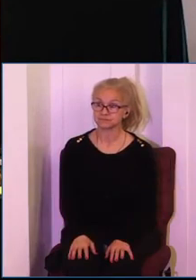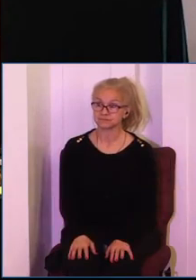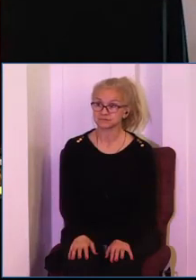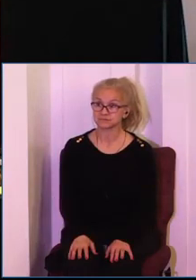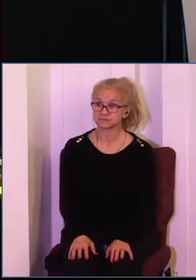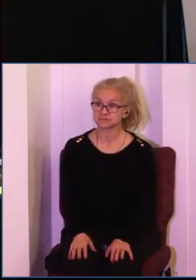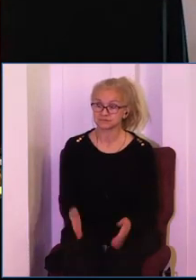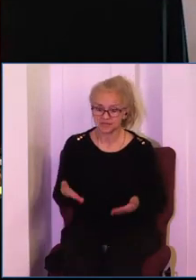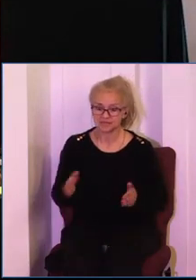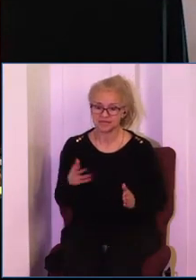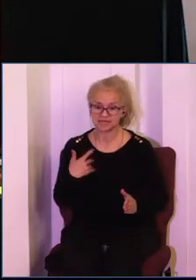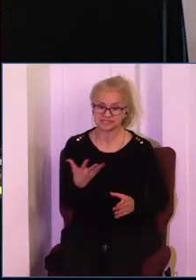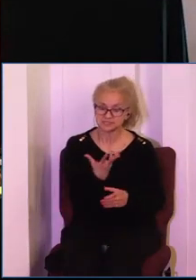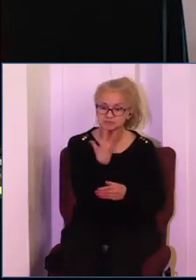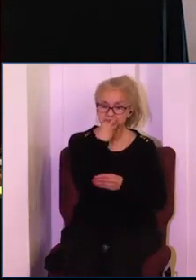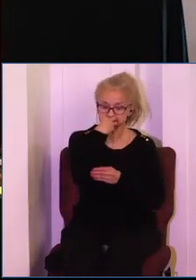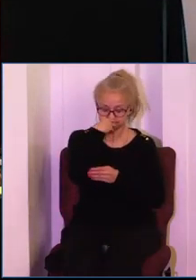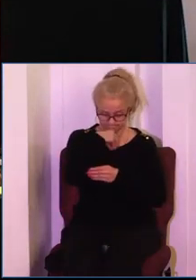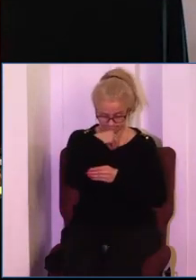Let us consume.